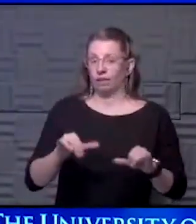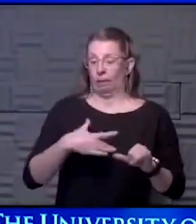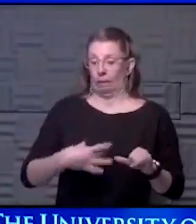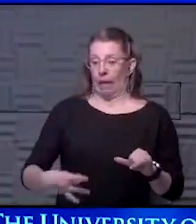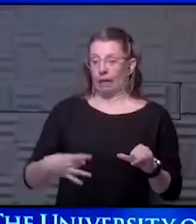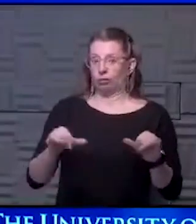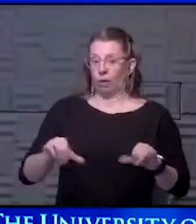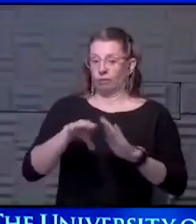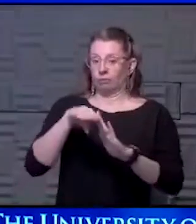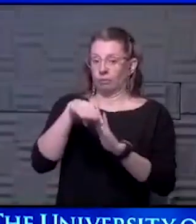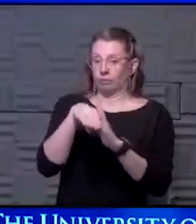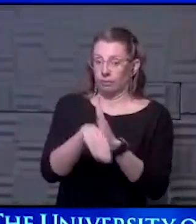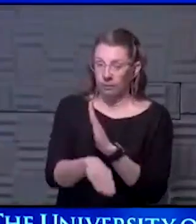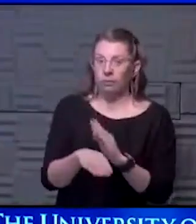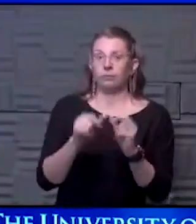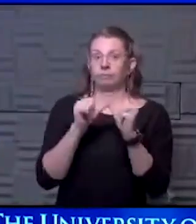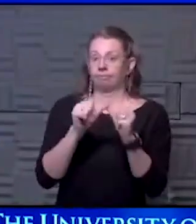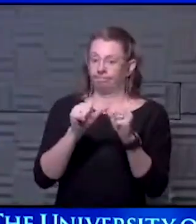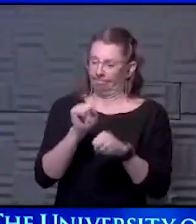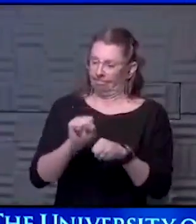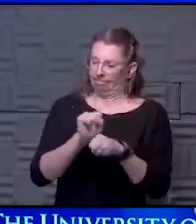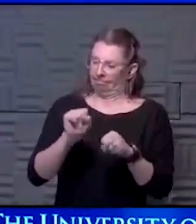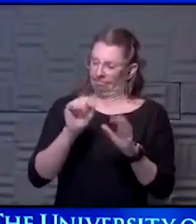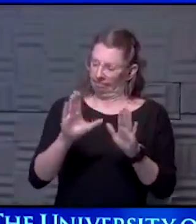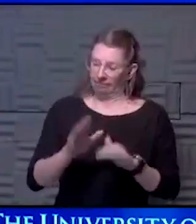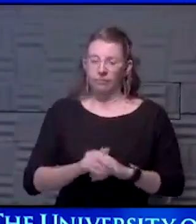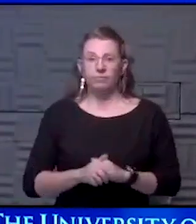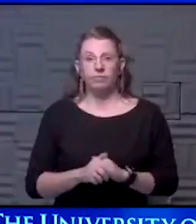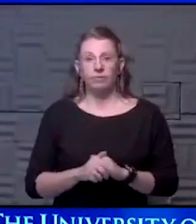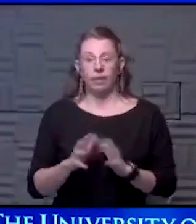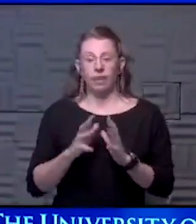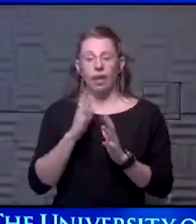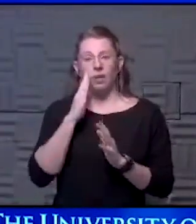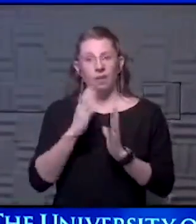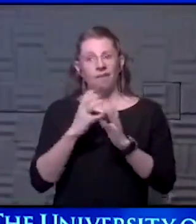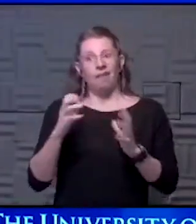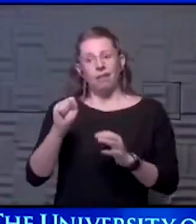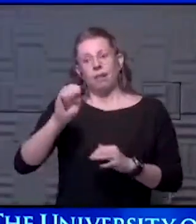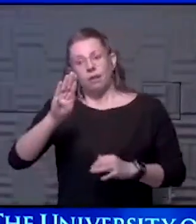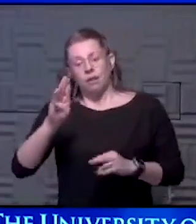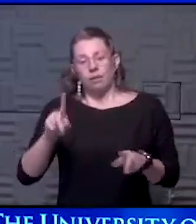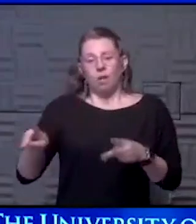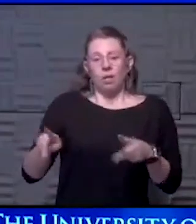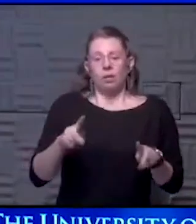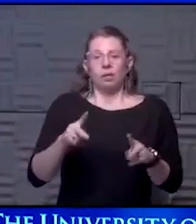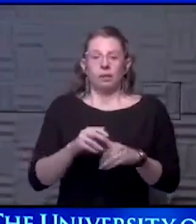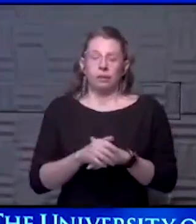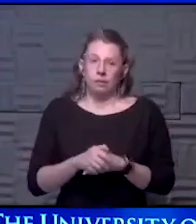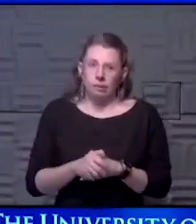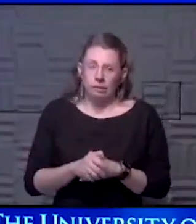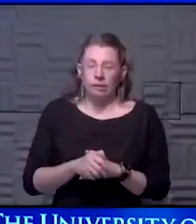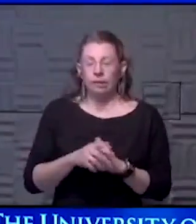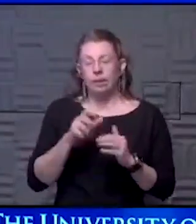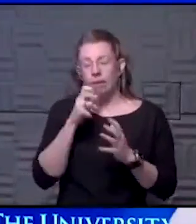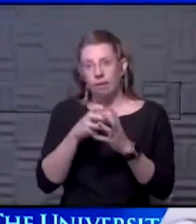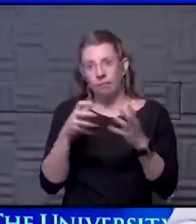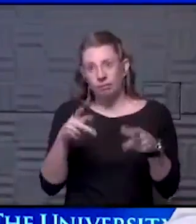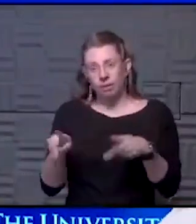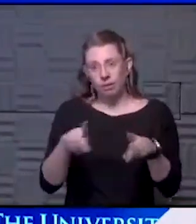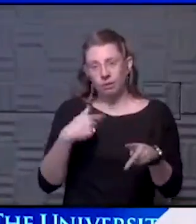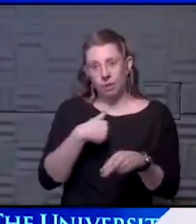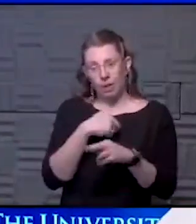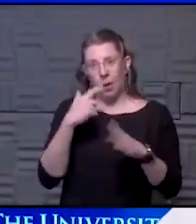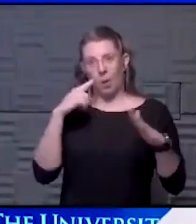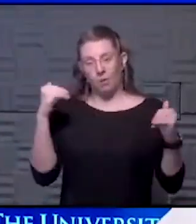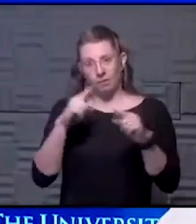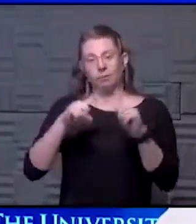trend. Keep up the great work. I know we had a lot of Super Bowl parties, maybe not as much to party about as we'd hoped,